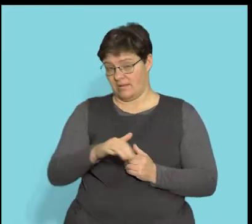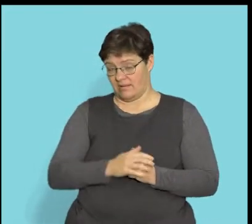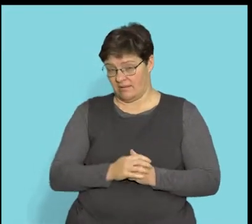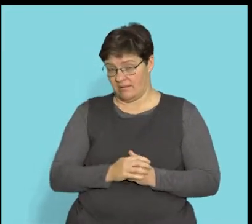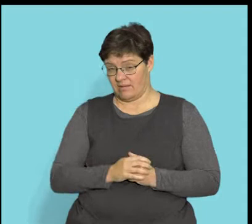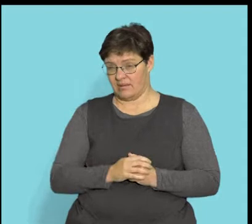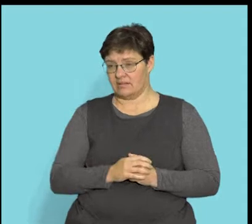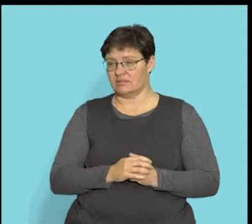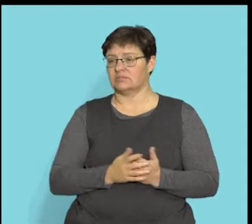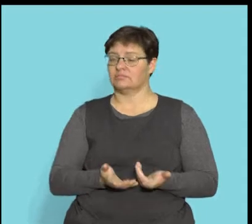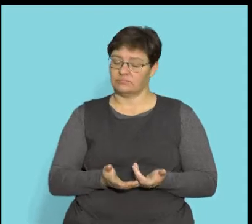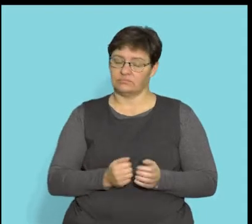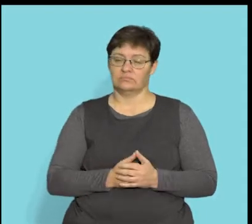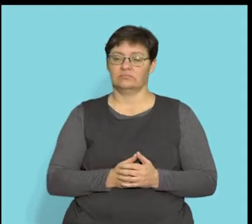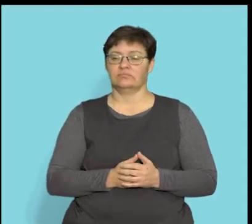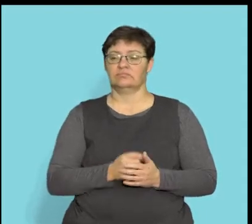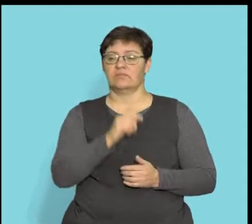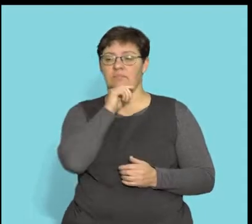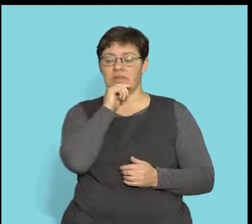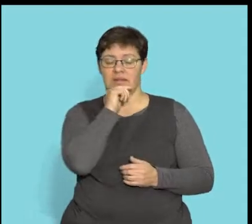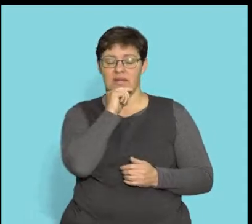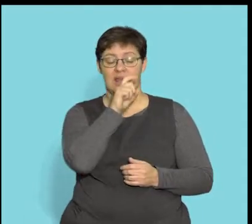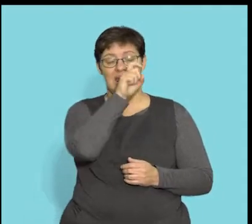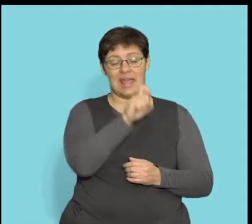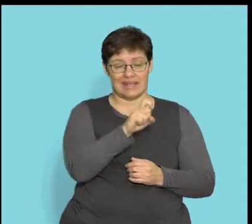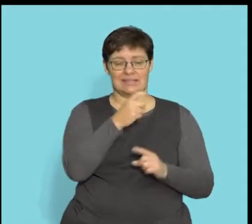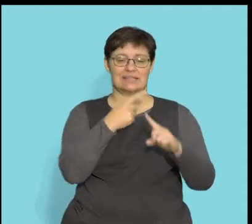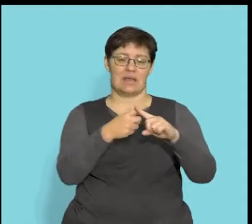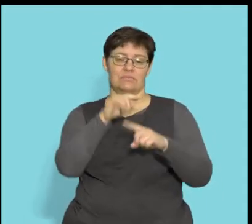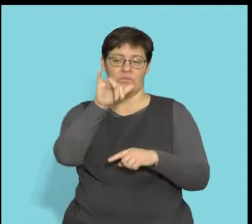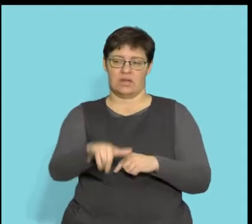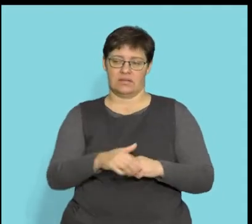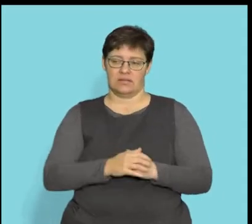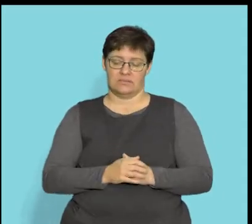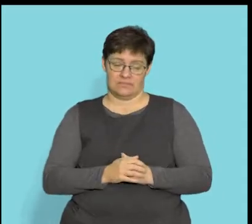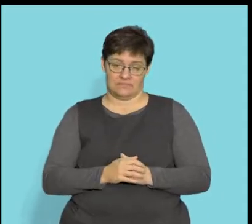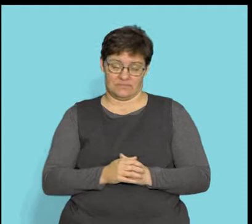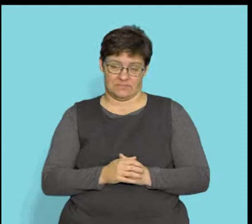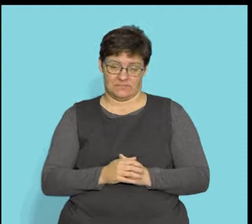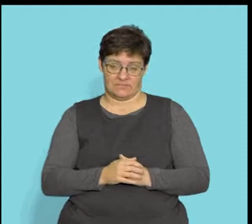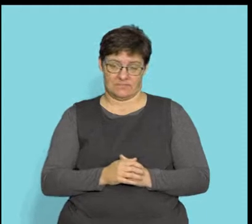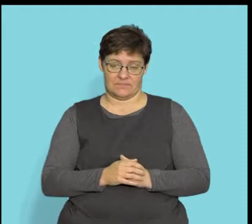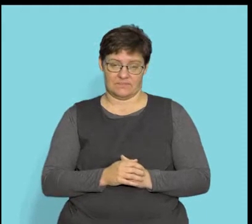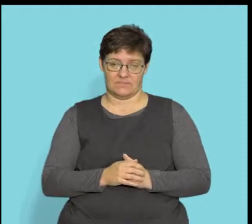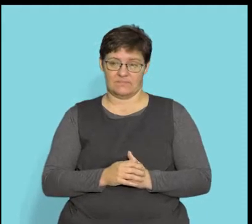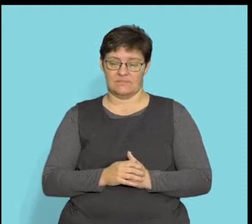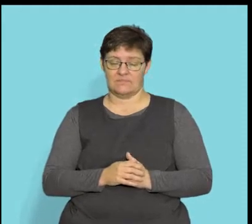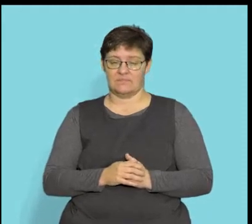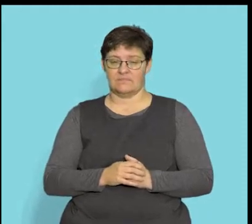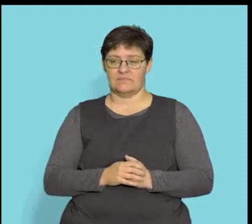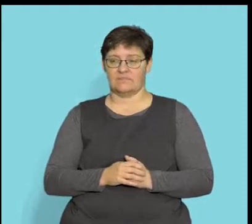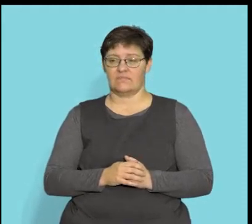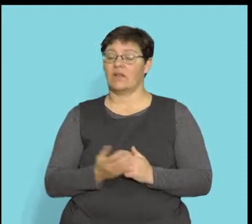this particular rectangle will be length times breadth, which is just xy.